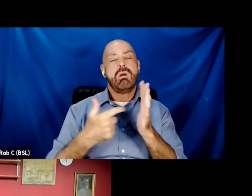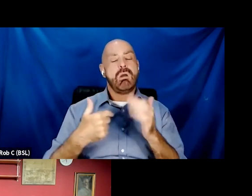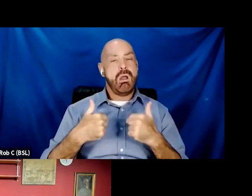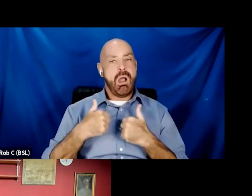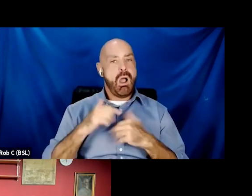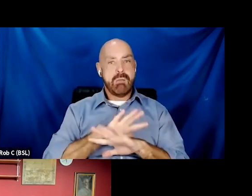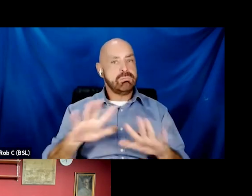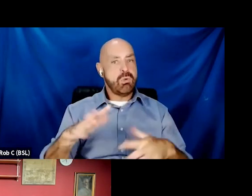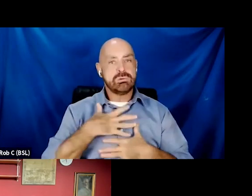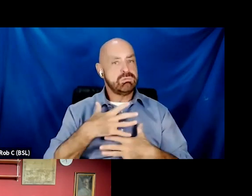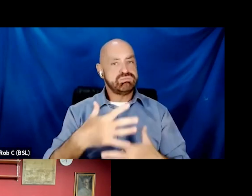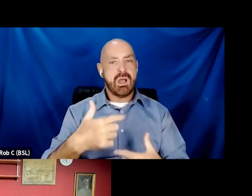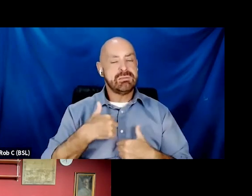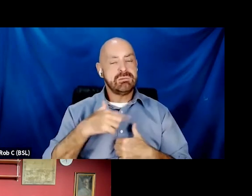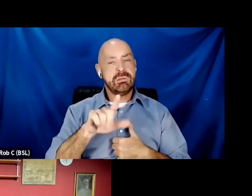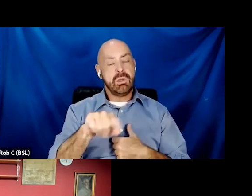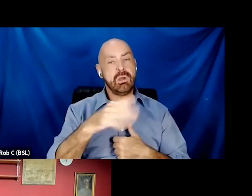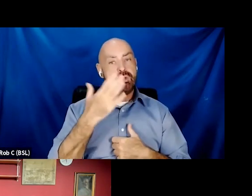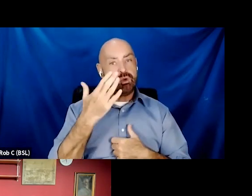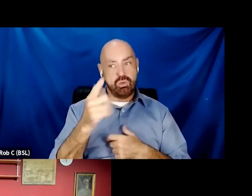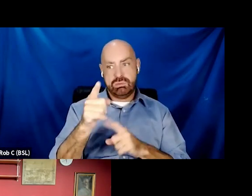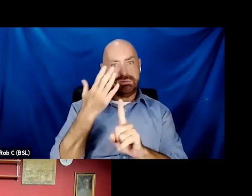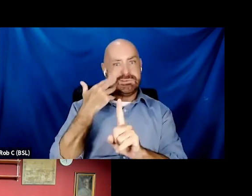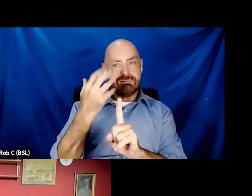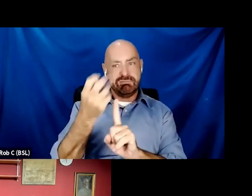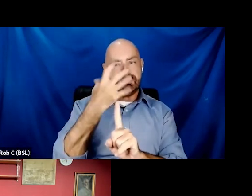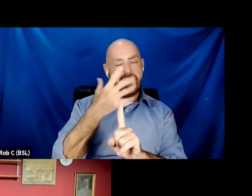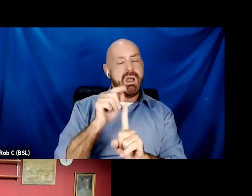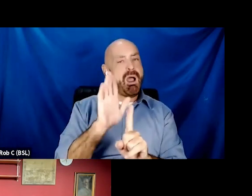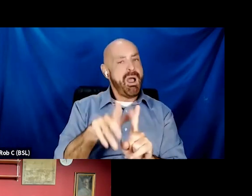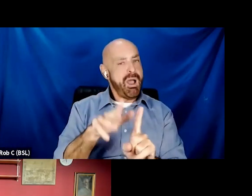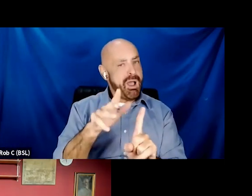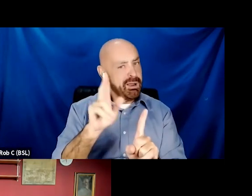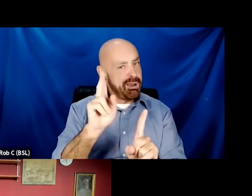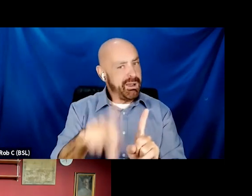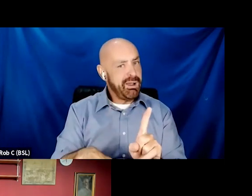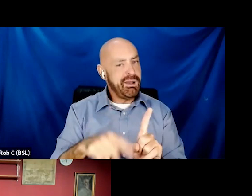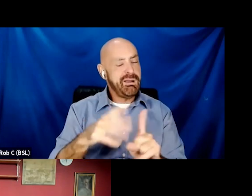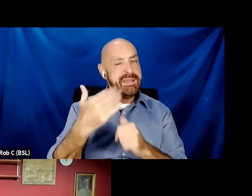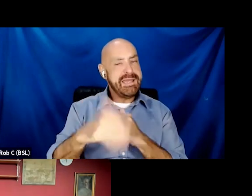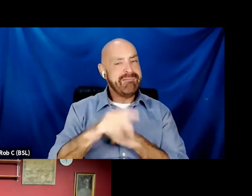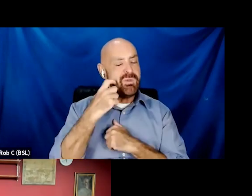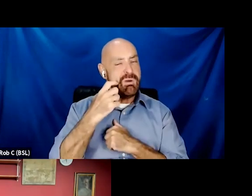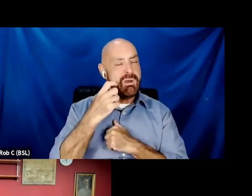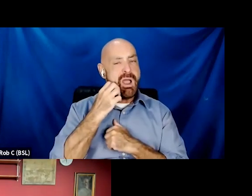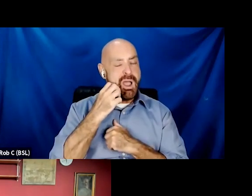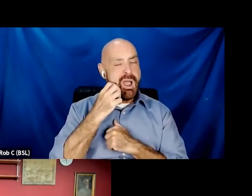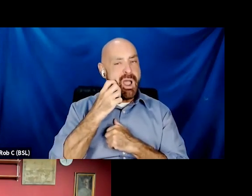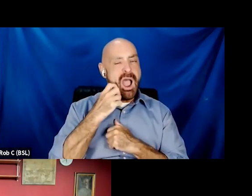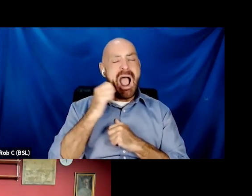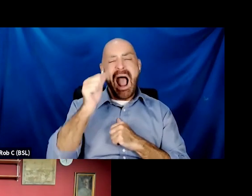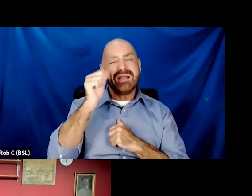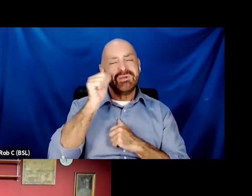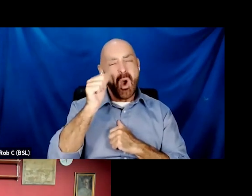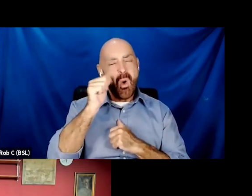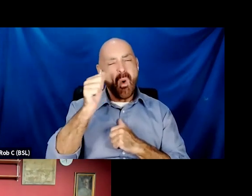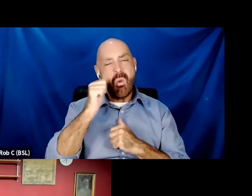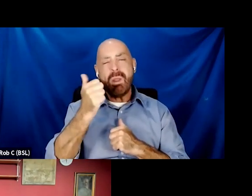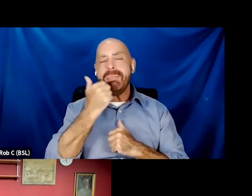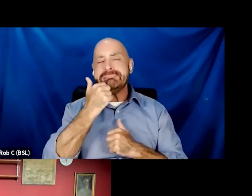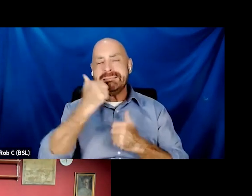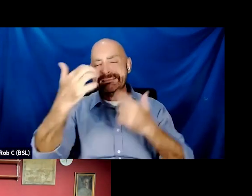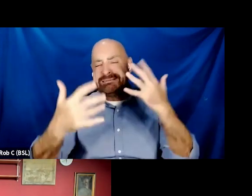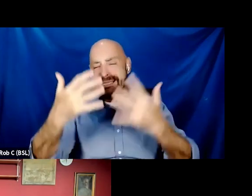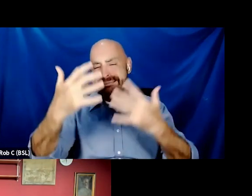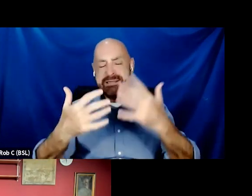certainly, until you just now mentioned it, I never thought about it, even though I knew the two separate statistics. I never connected the